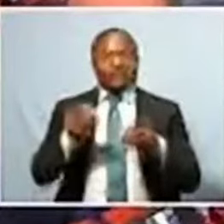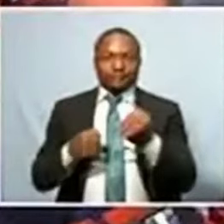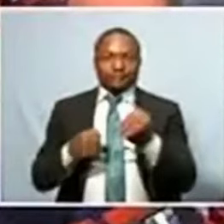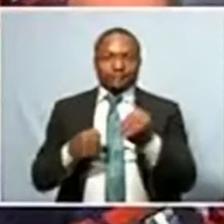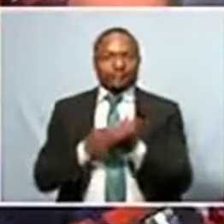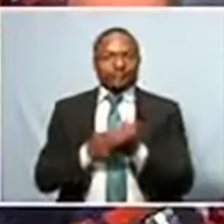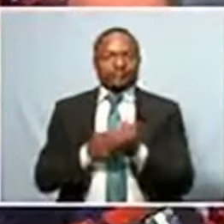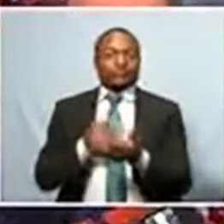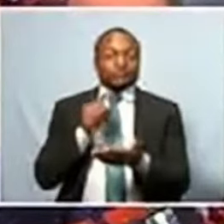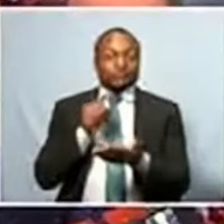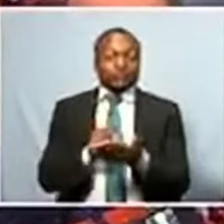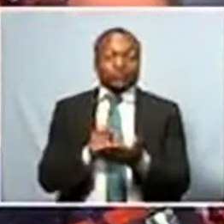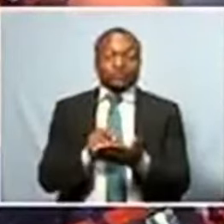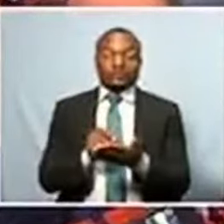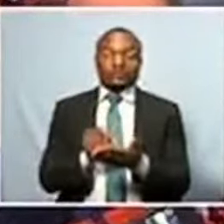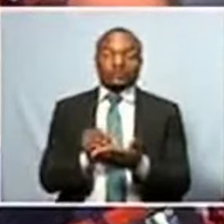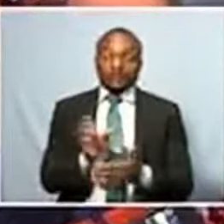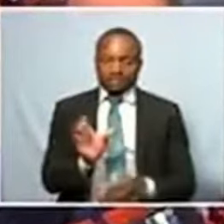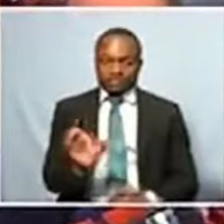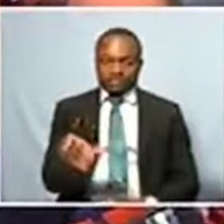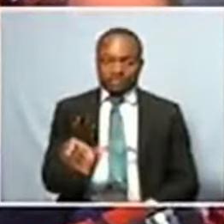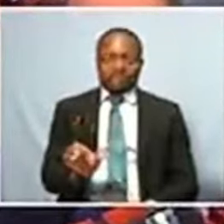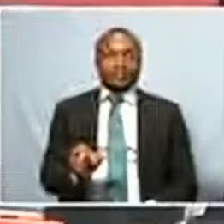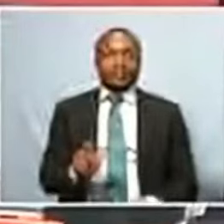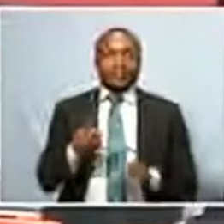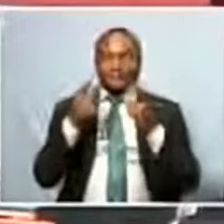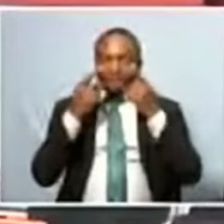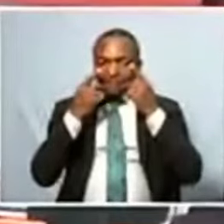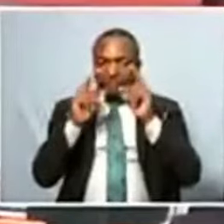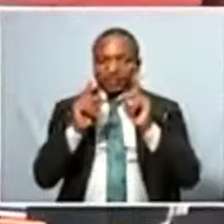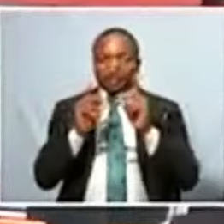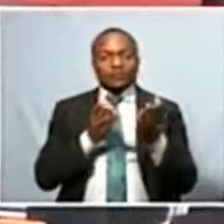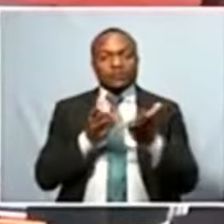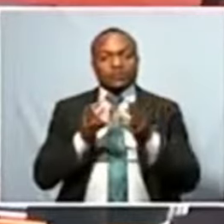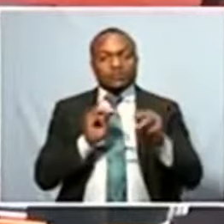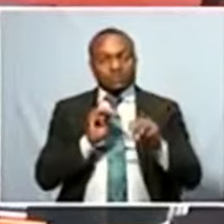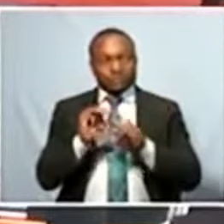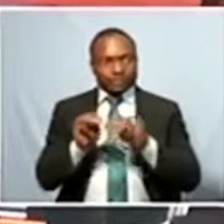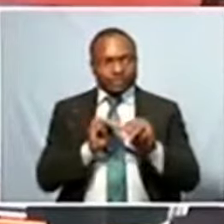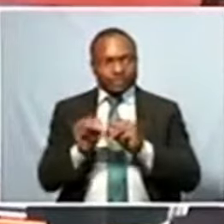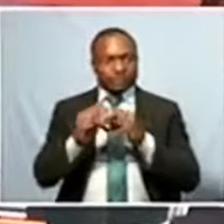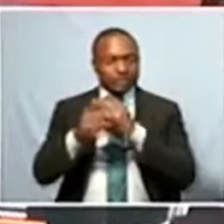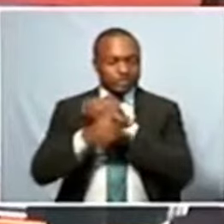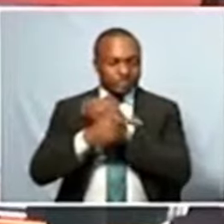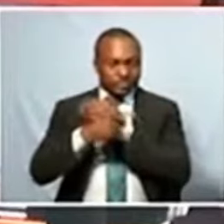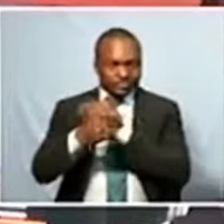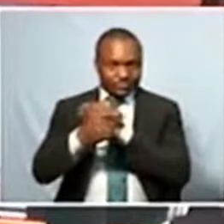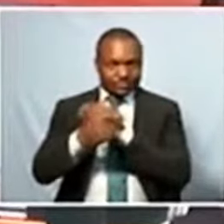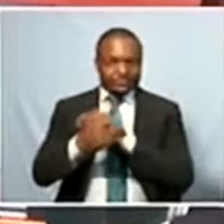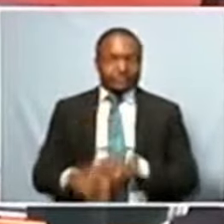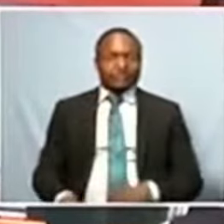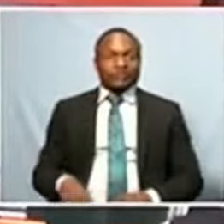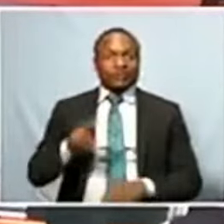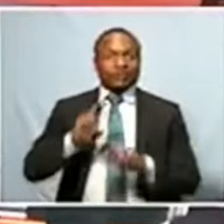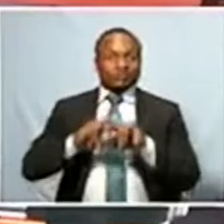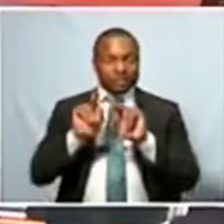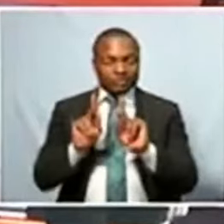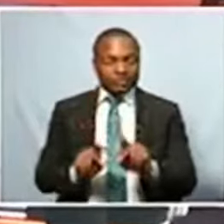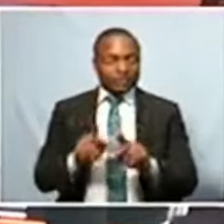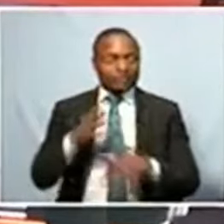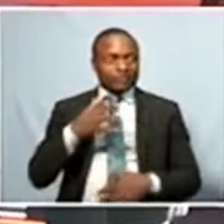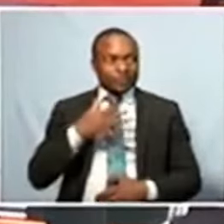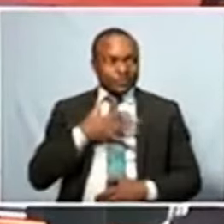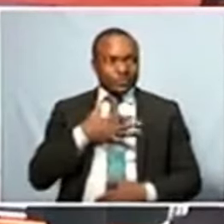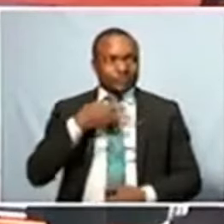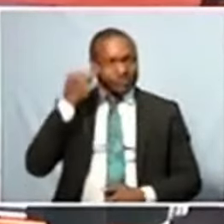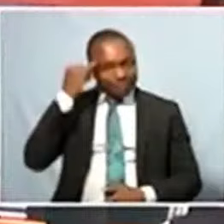support this head, Public Service Management Division. Mr. Chairman, in my